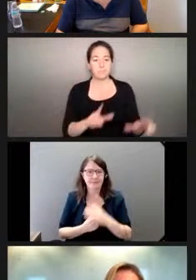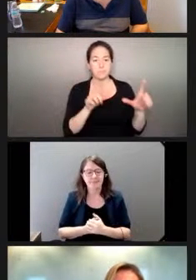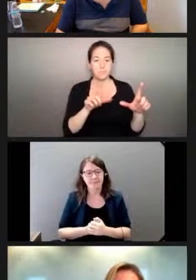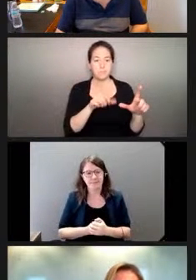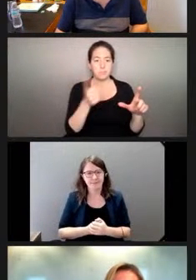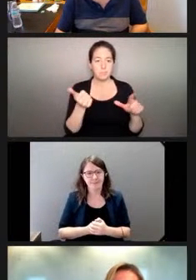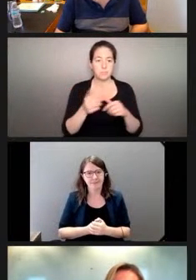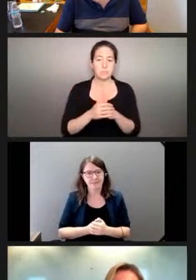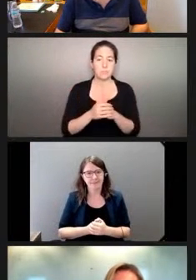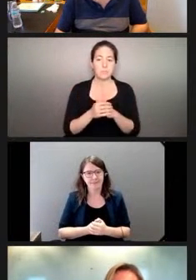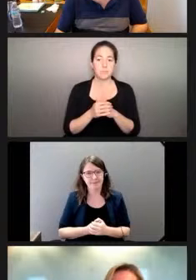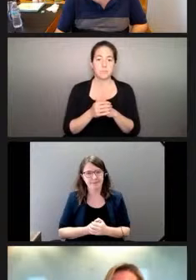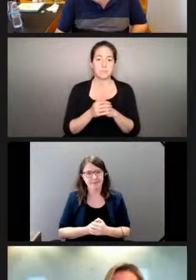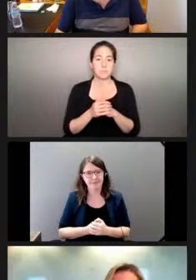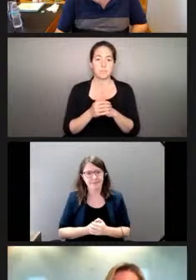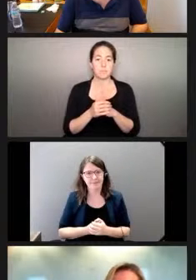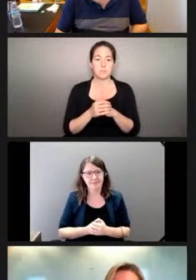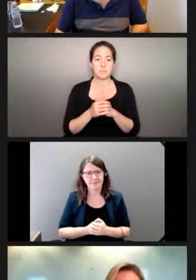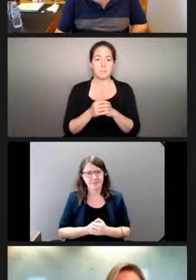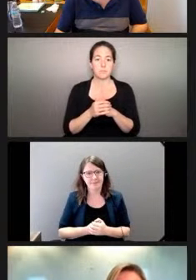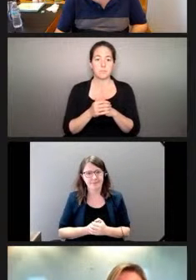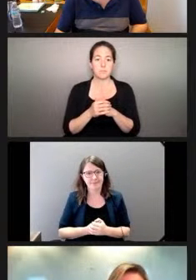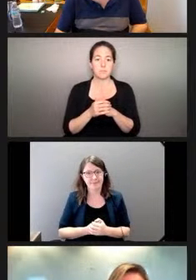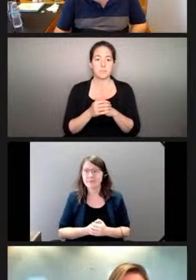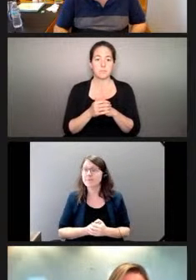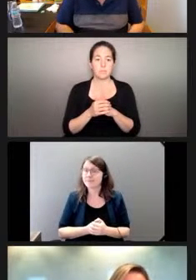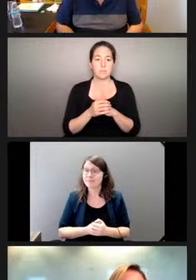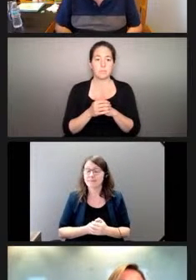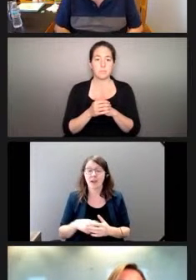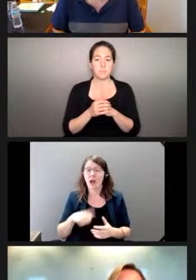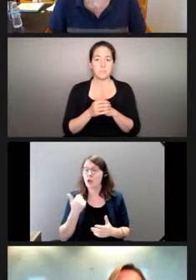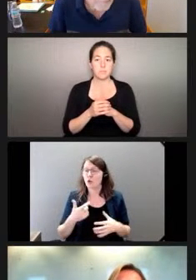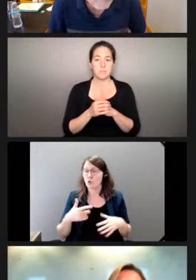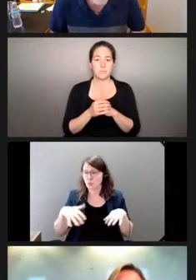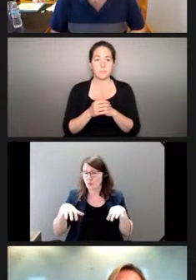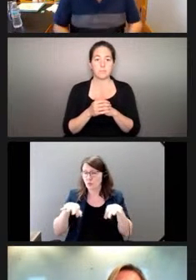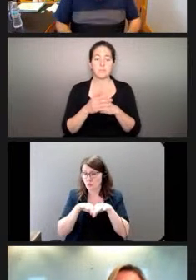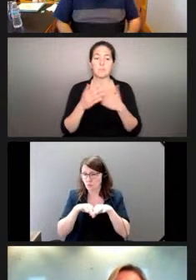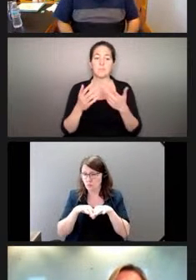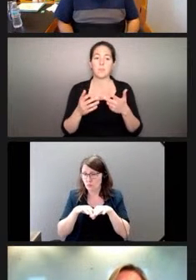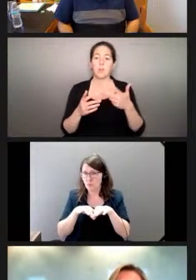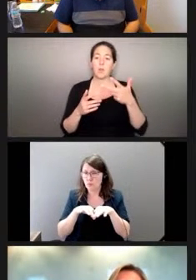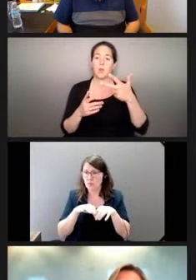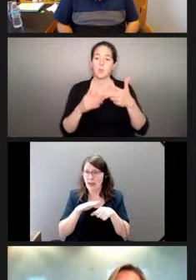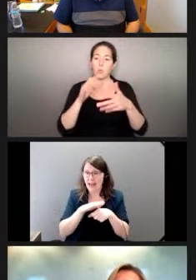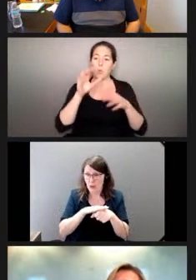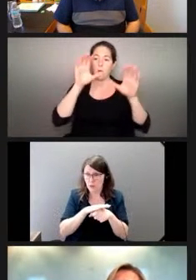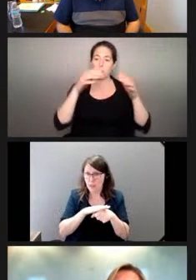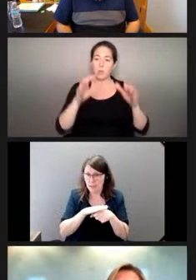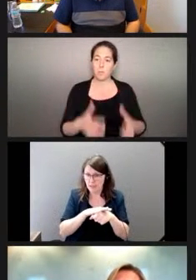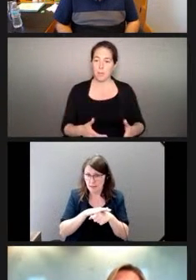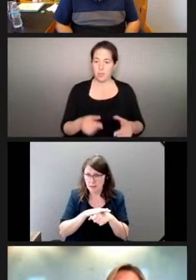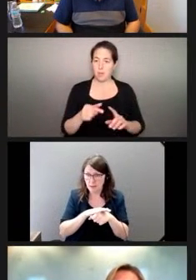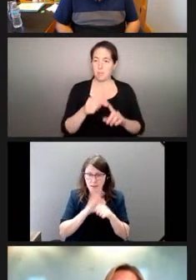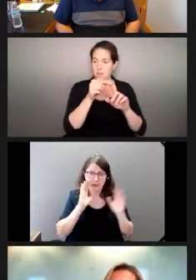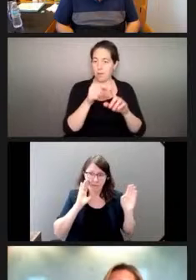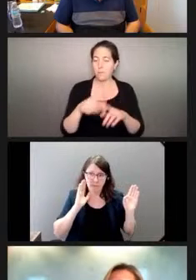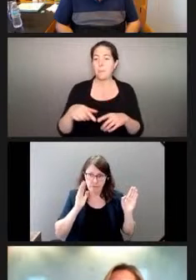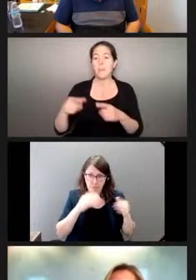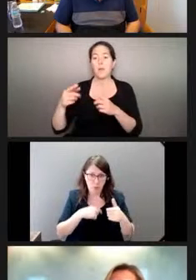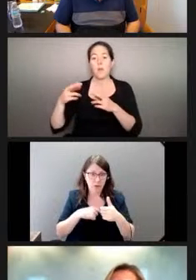So the next slide, we touch on 3 other core areas of focus. So under recycling, we touch on a number of different